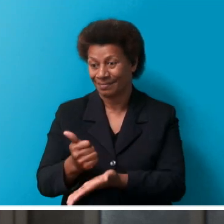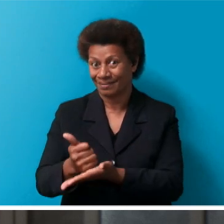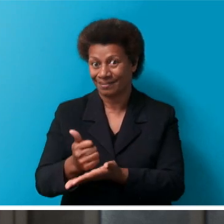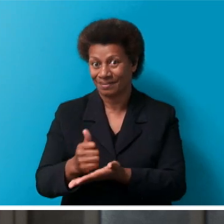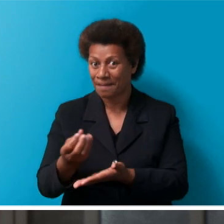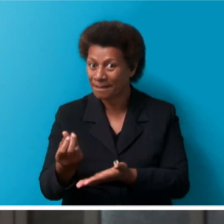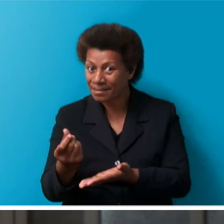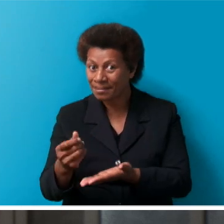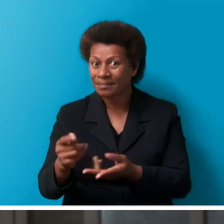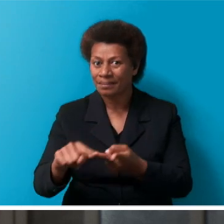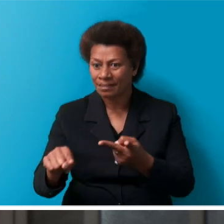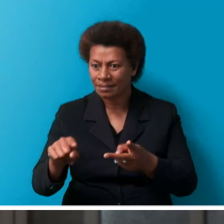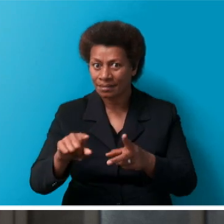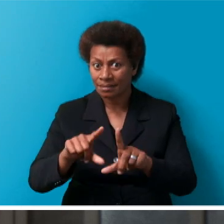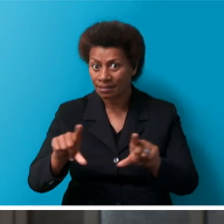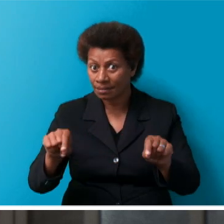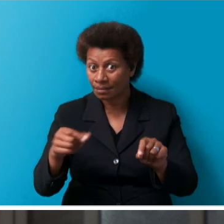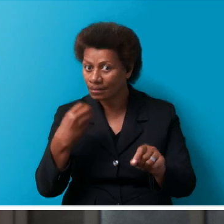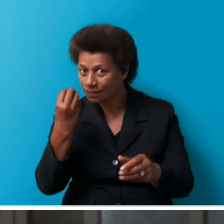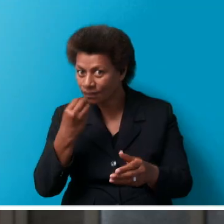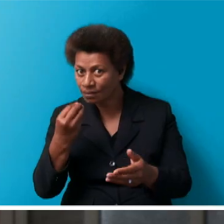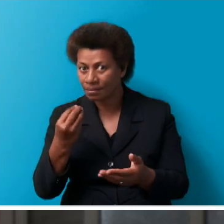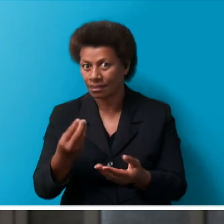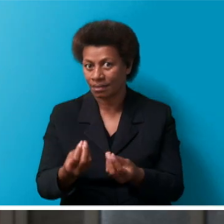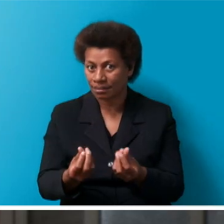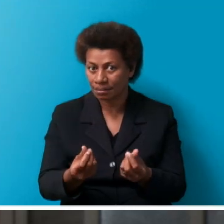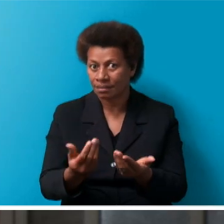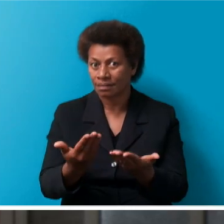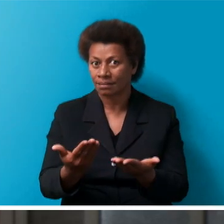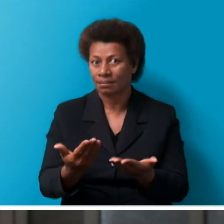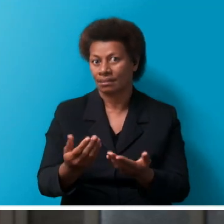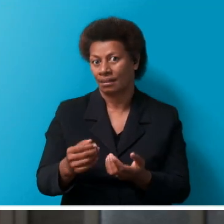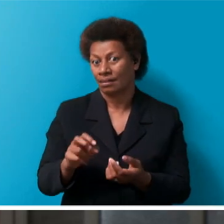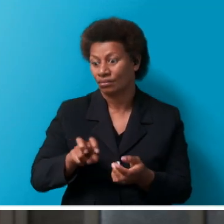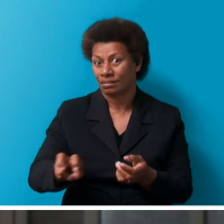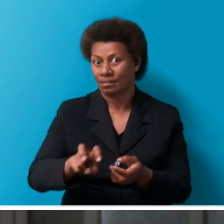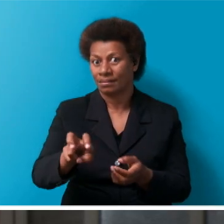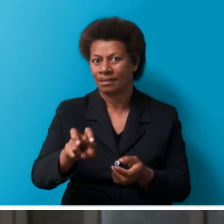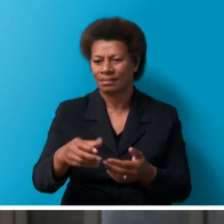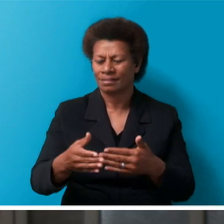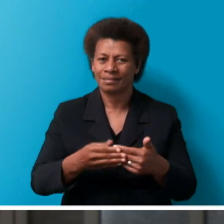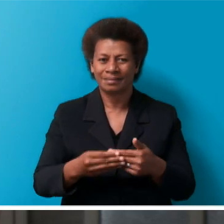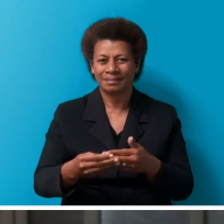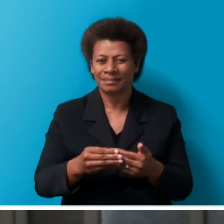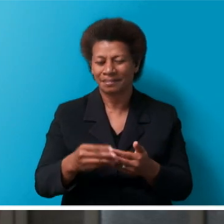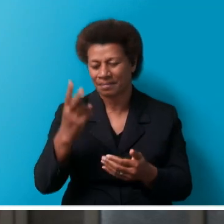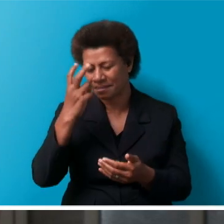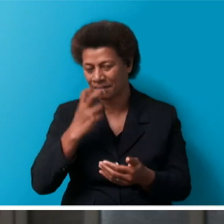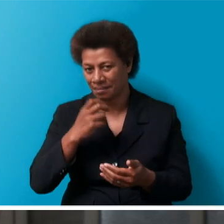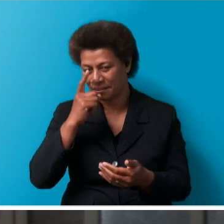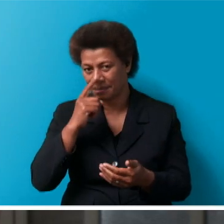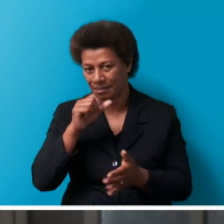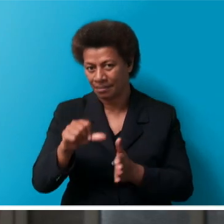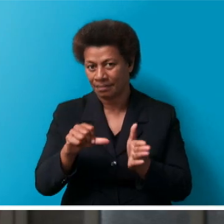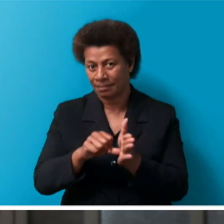food voucher to cash, transforming bus fare program to transport assistance scheme that provides flexibility to older persons aged 70